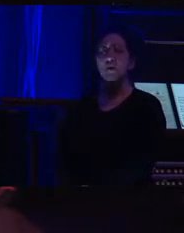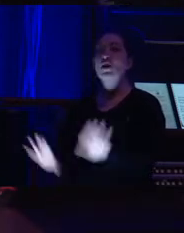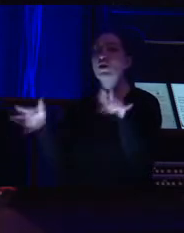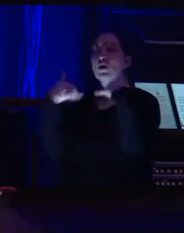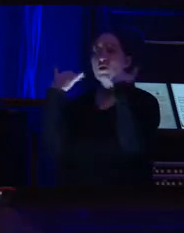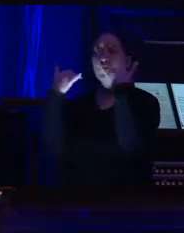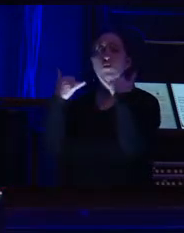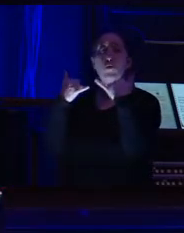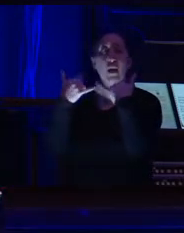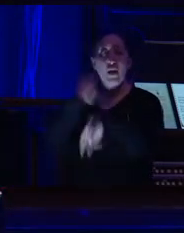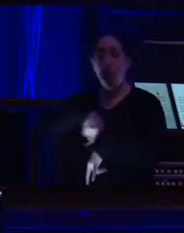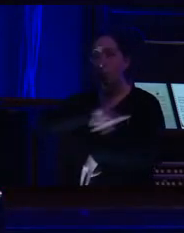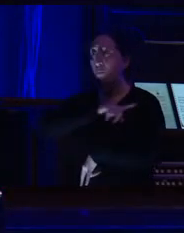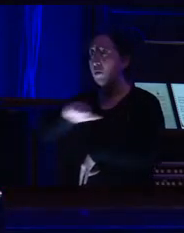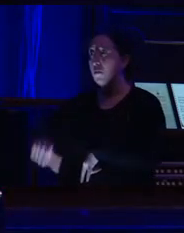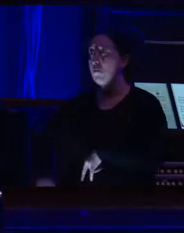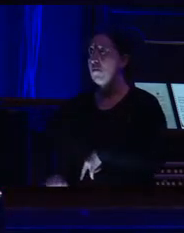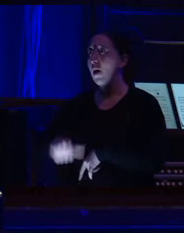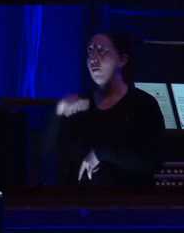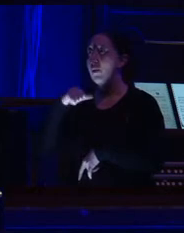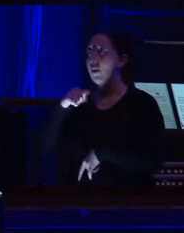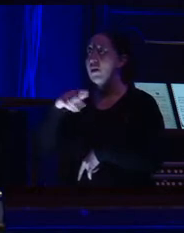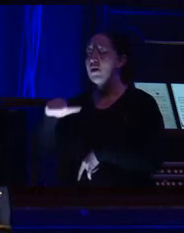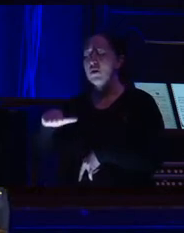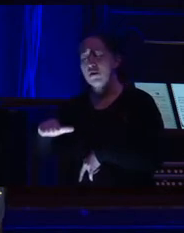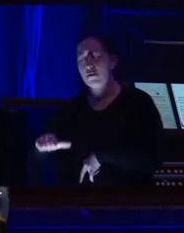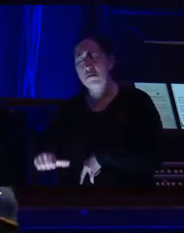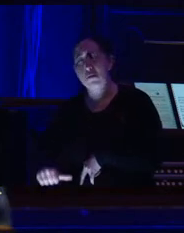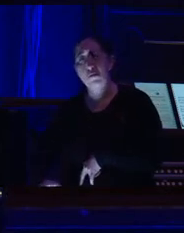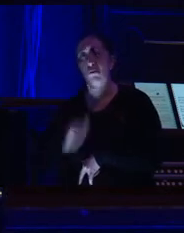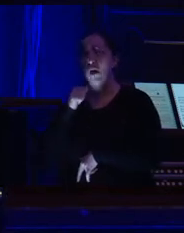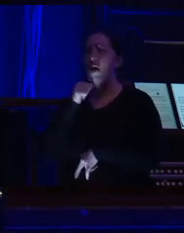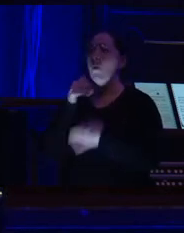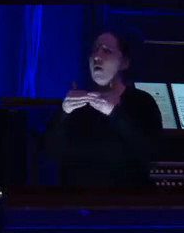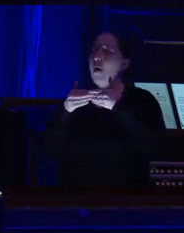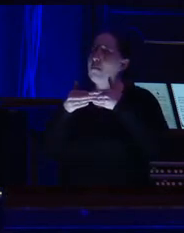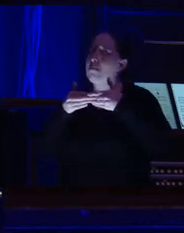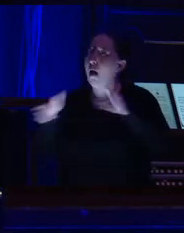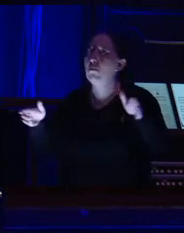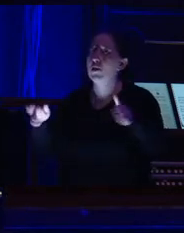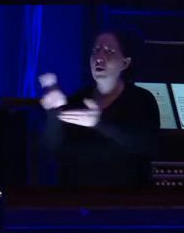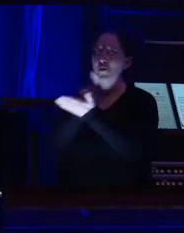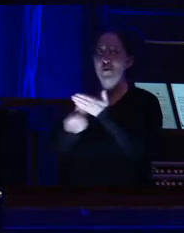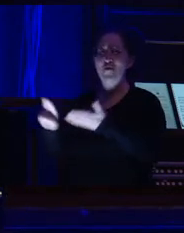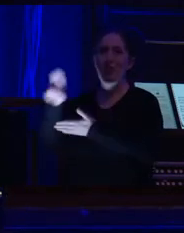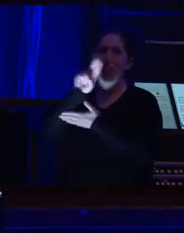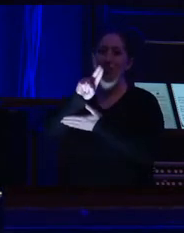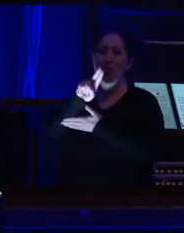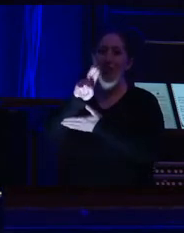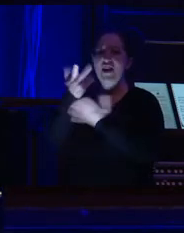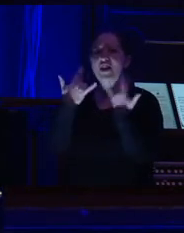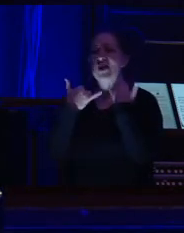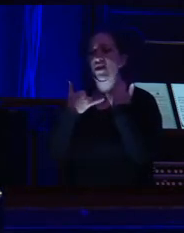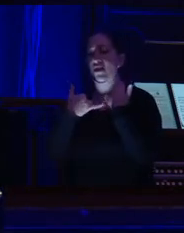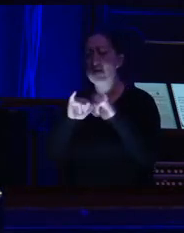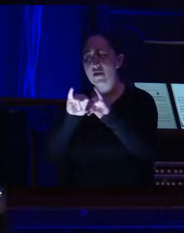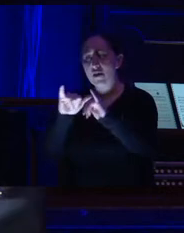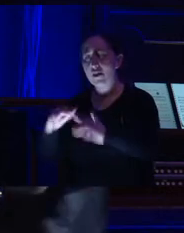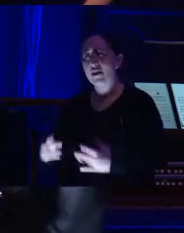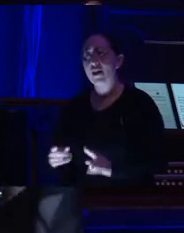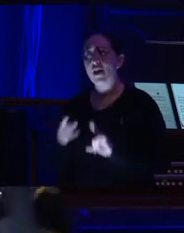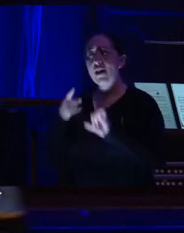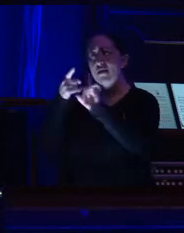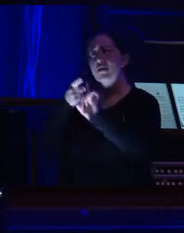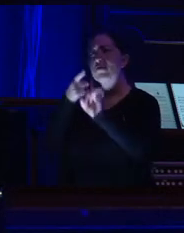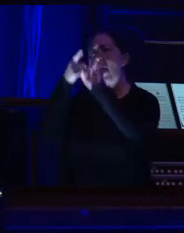Today we are proudly, proudly a public university, still aspiring to be